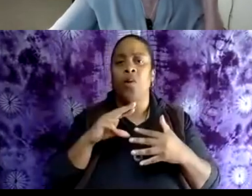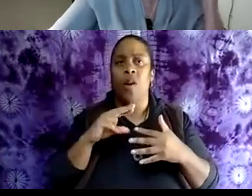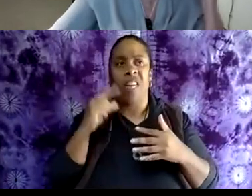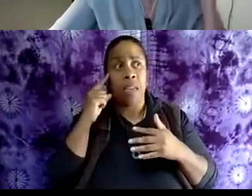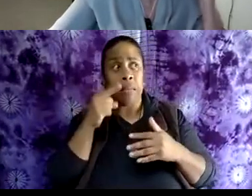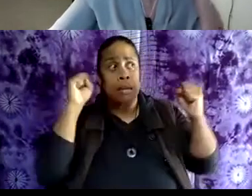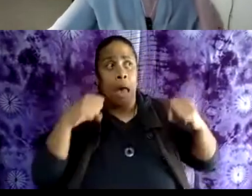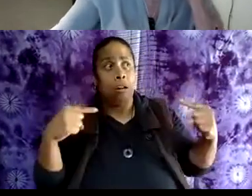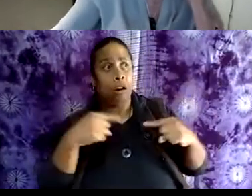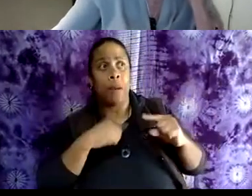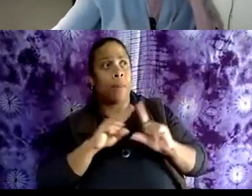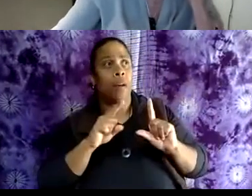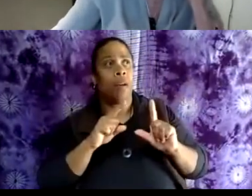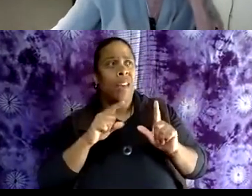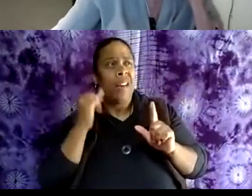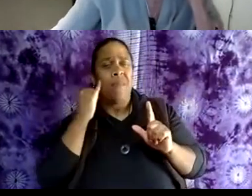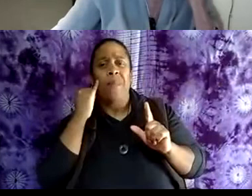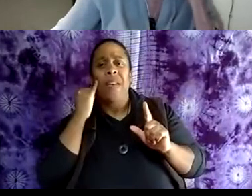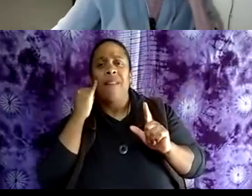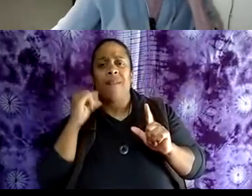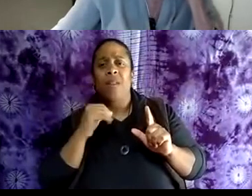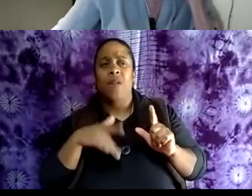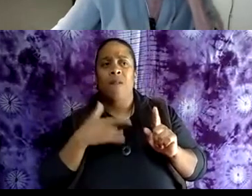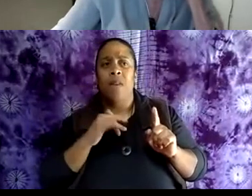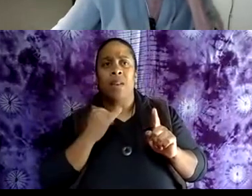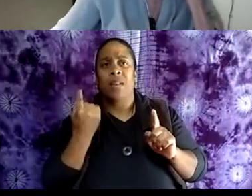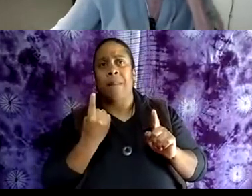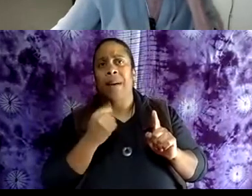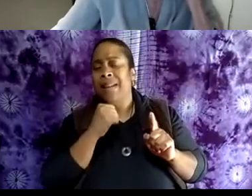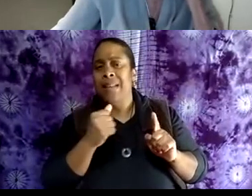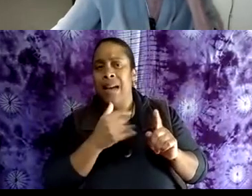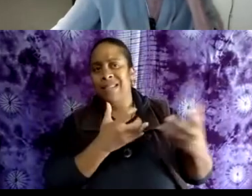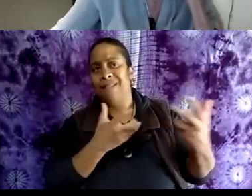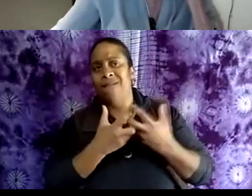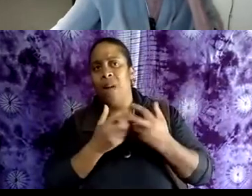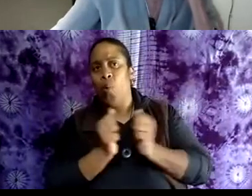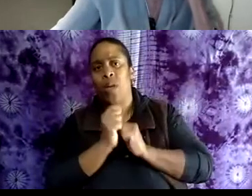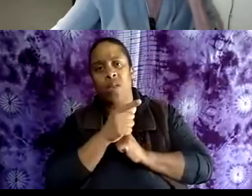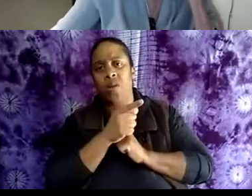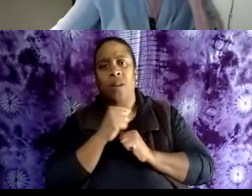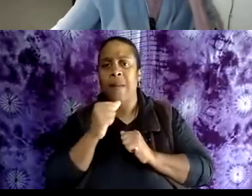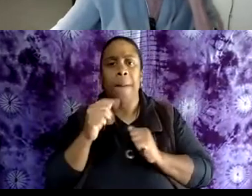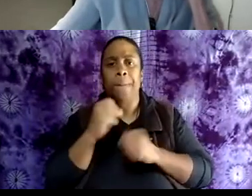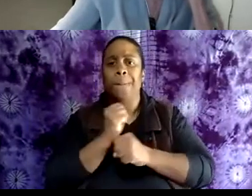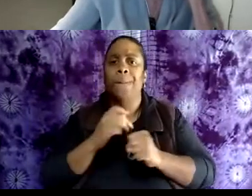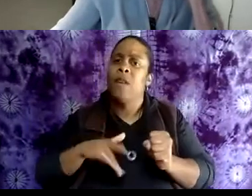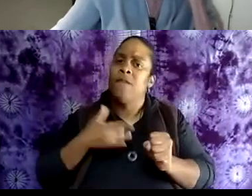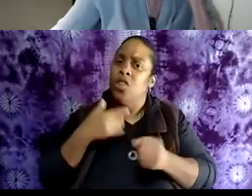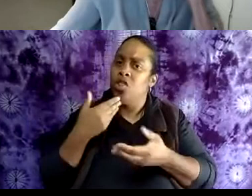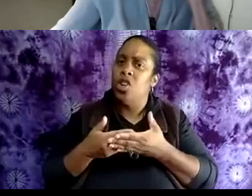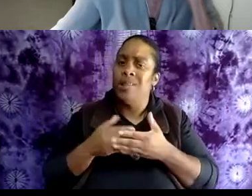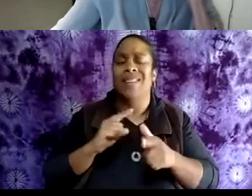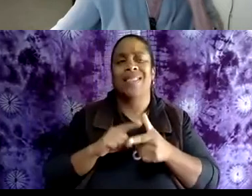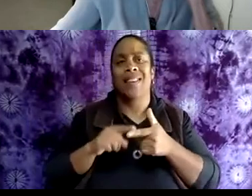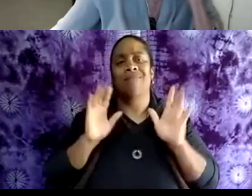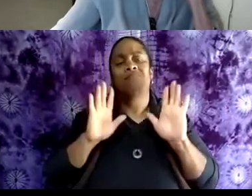anything. But if you feel someone who doesn't feel aligned or make you feel good and kind of resonate with you, then it's really just that